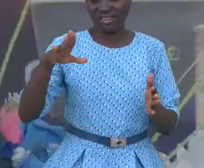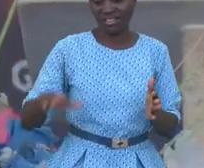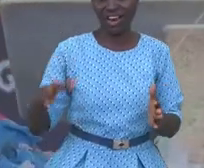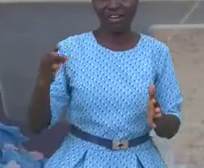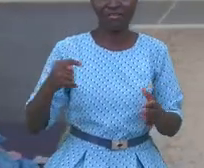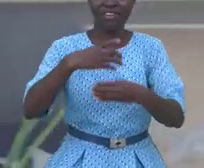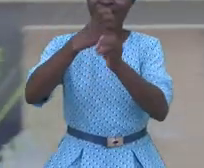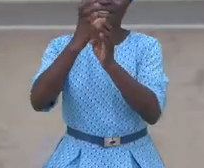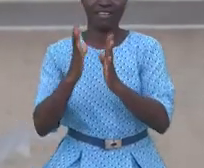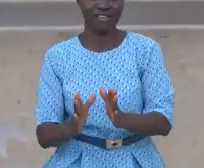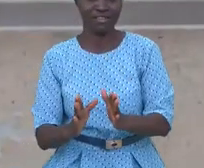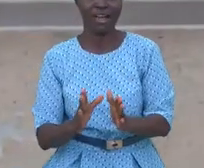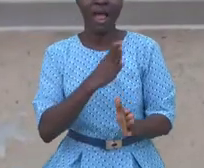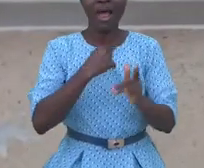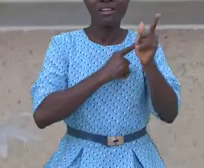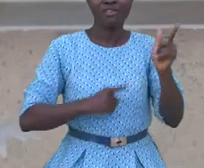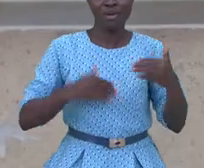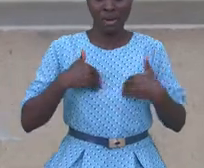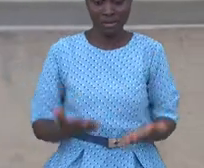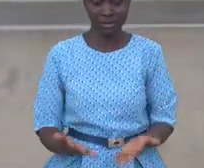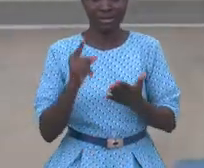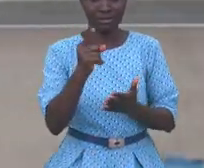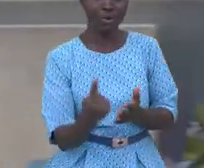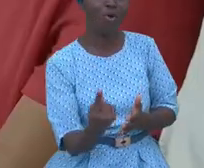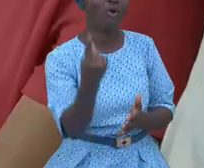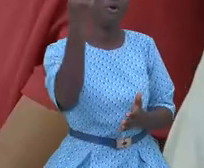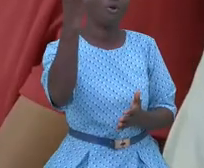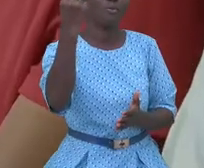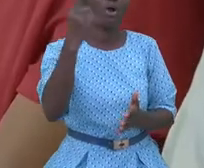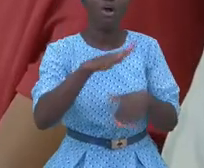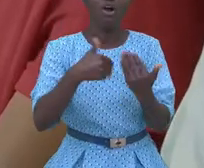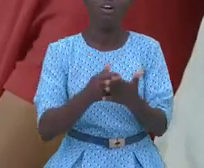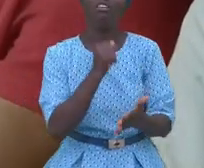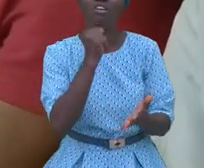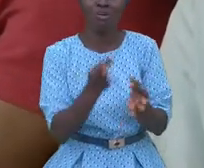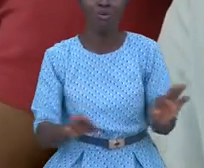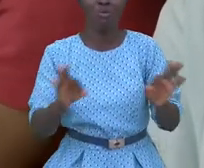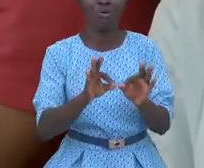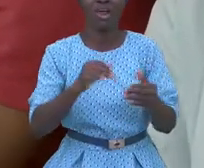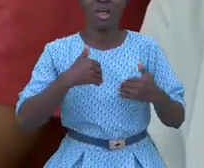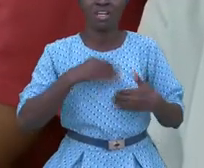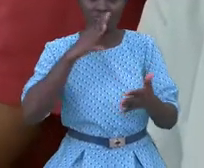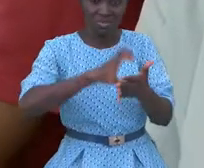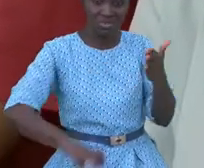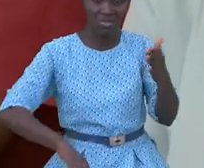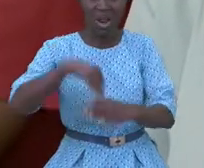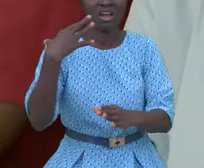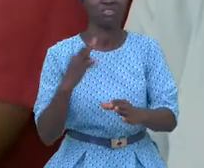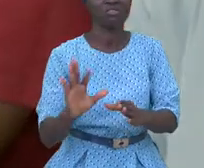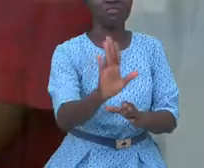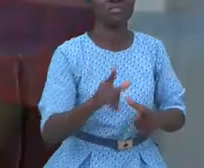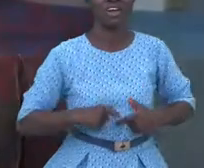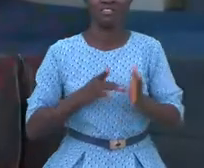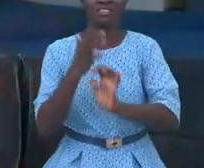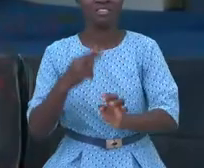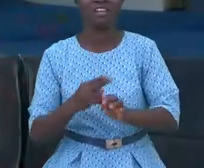creator. And the Lord has lifted you up. Unworthiness has been taken away from your life. Unworthiness